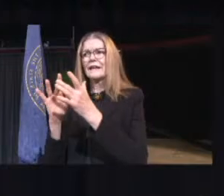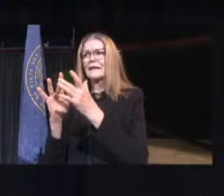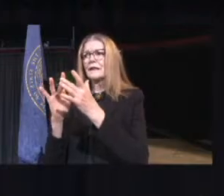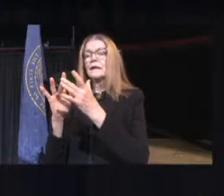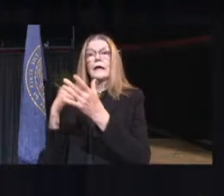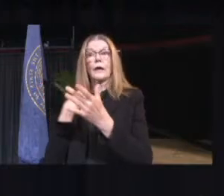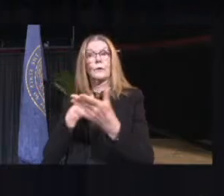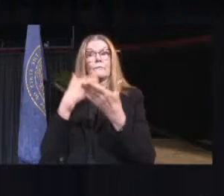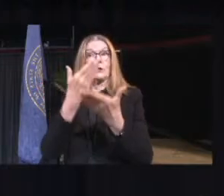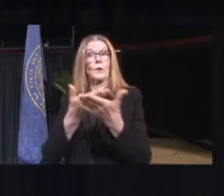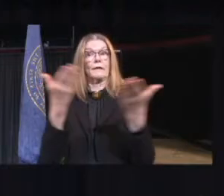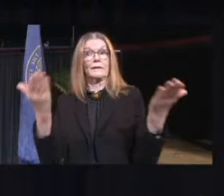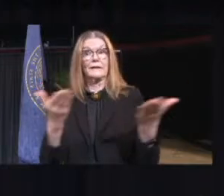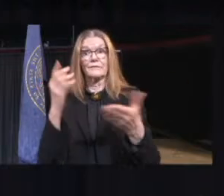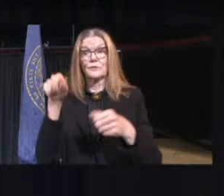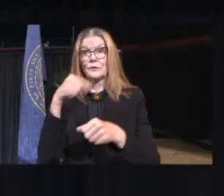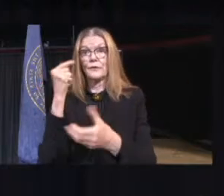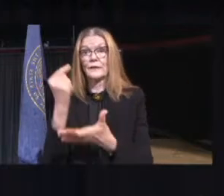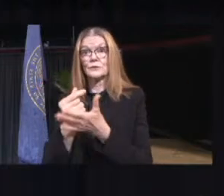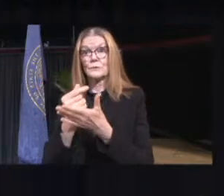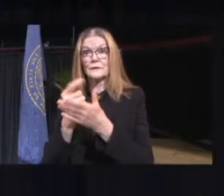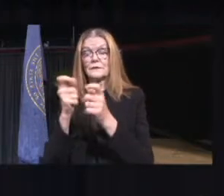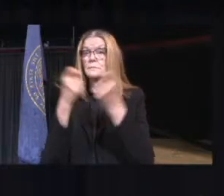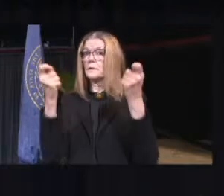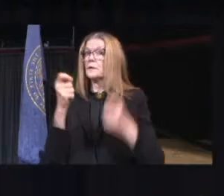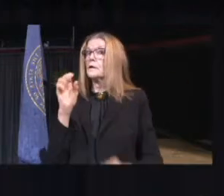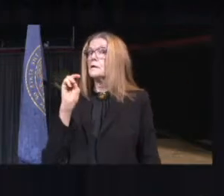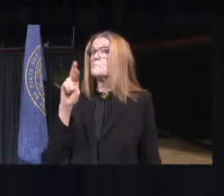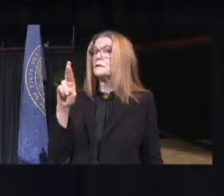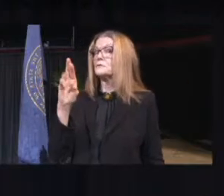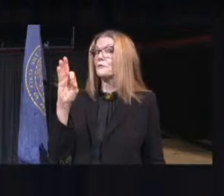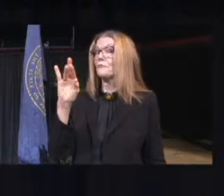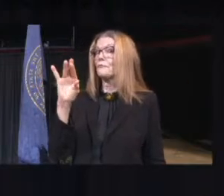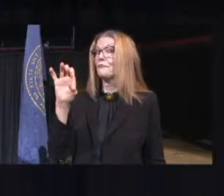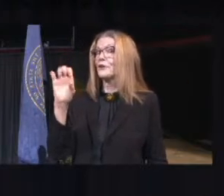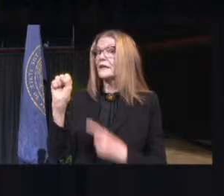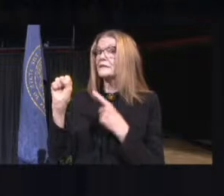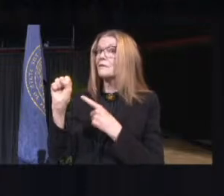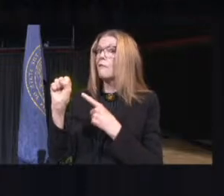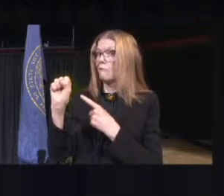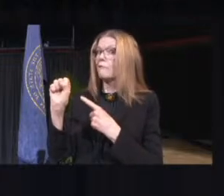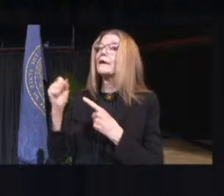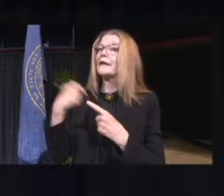no small feat. Just ask Mr. Freeze. He's probably stoked to be a real principal now.